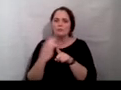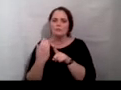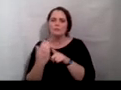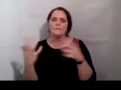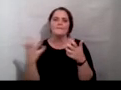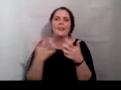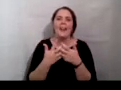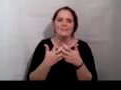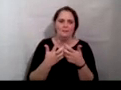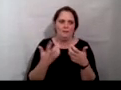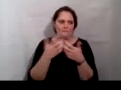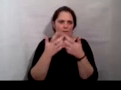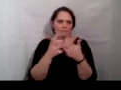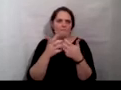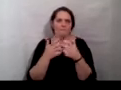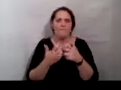paint.